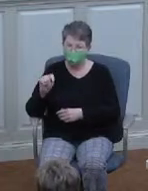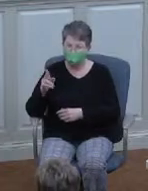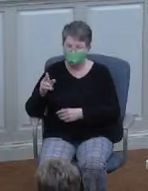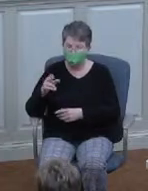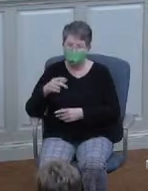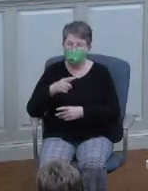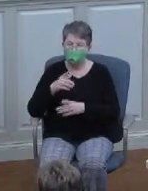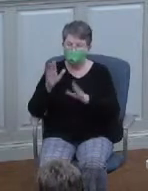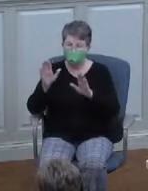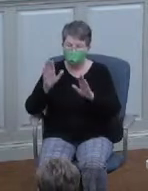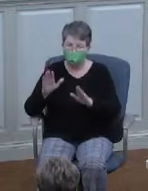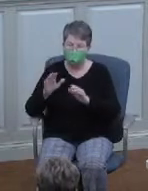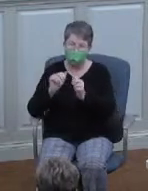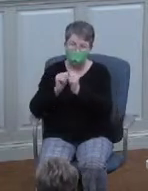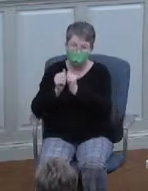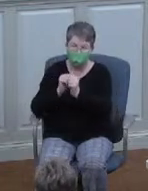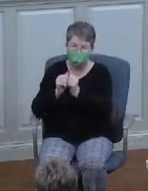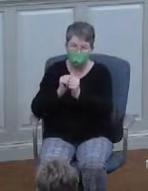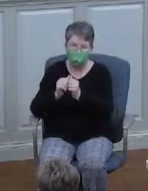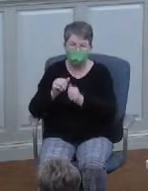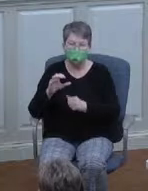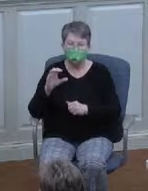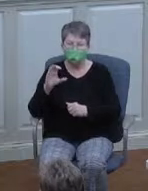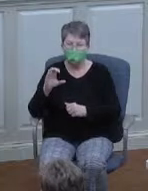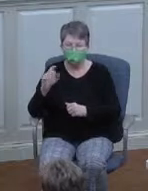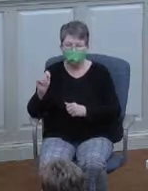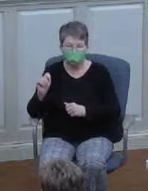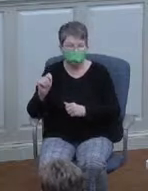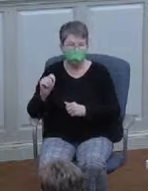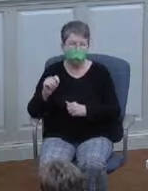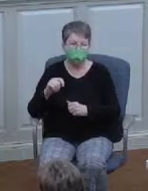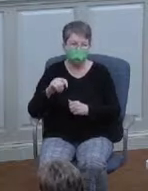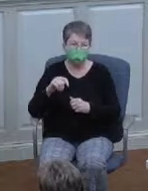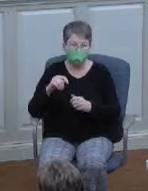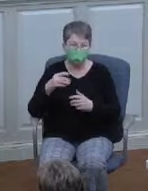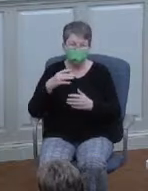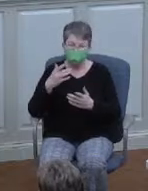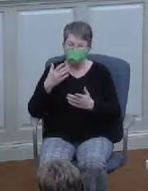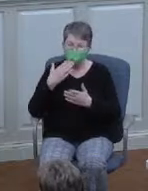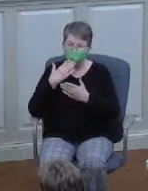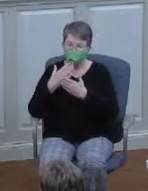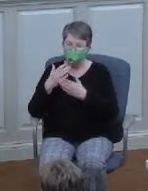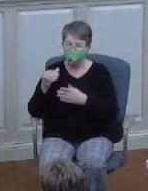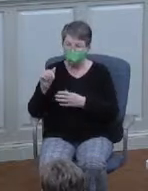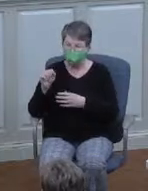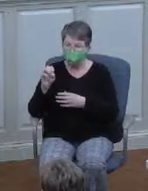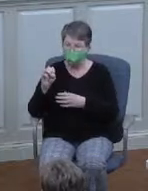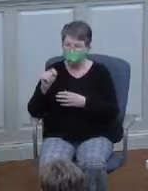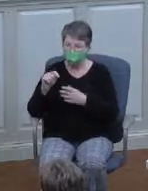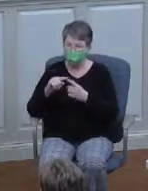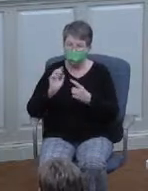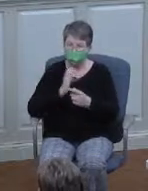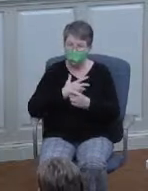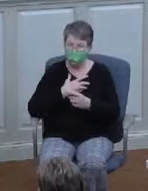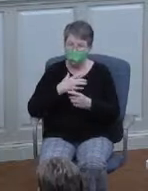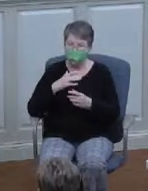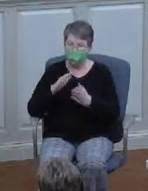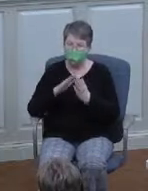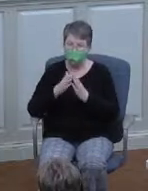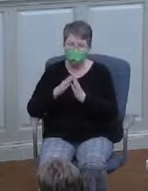champ, track, cross country, and all kinds of crazy things. Real good asset to our community. And a fine